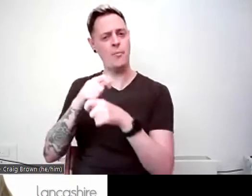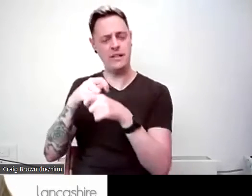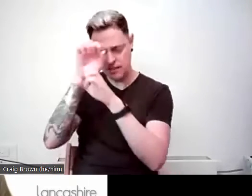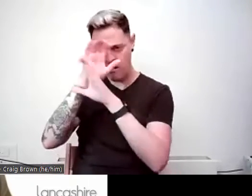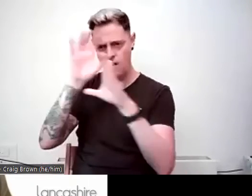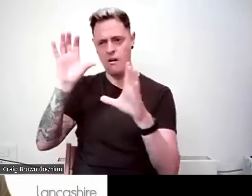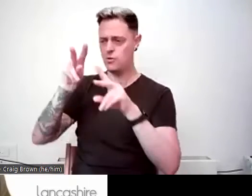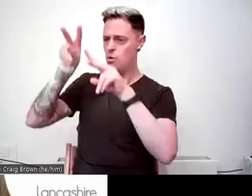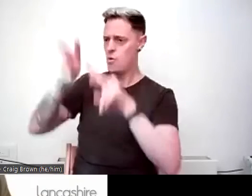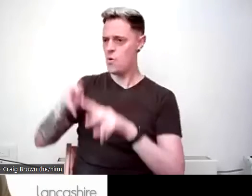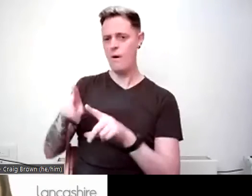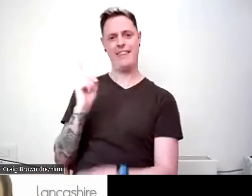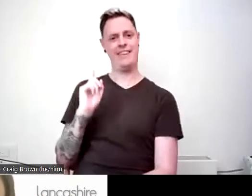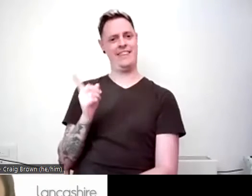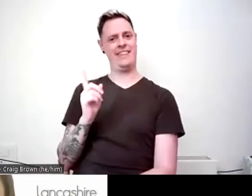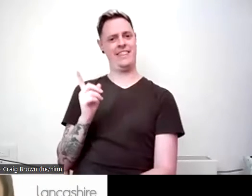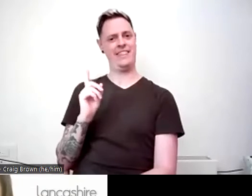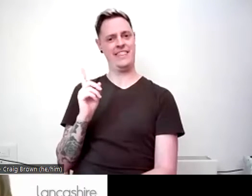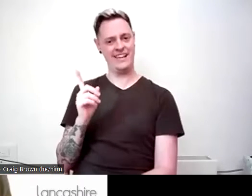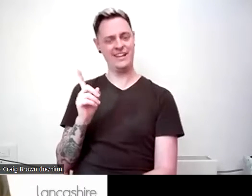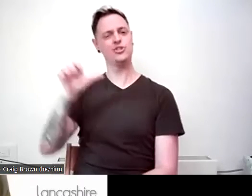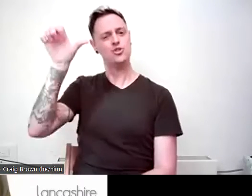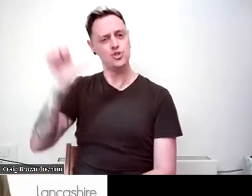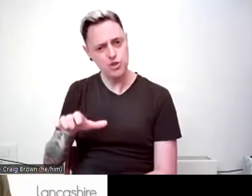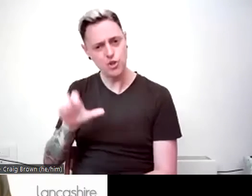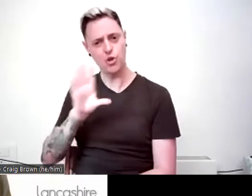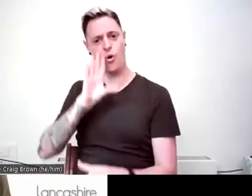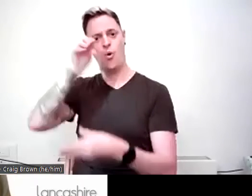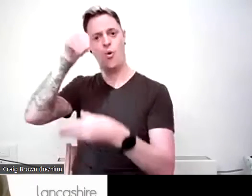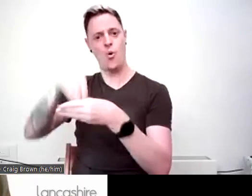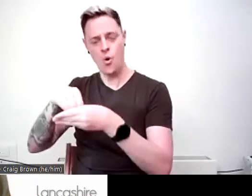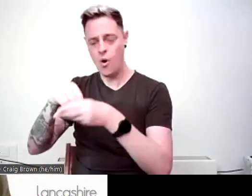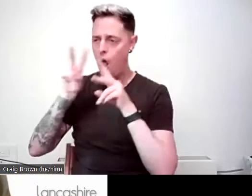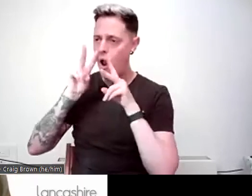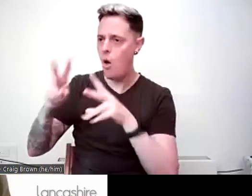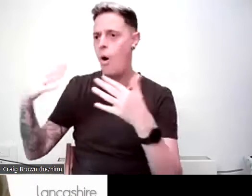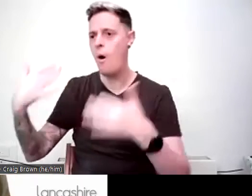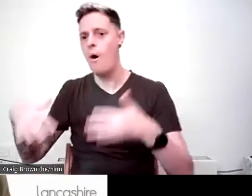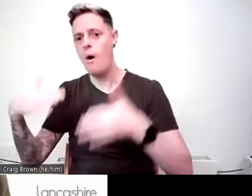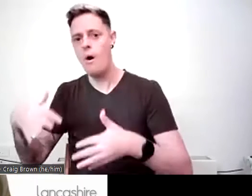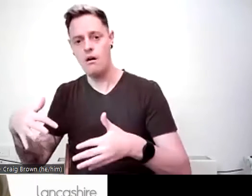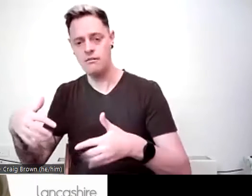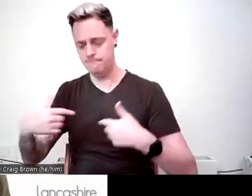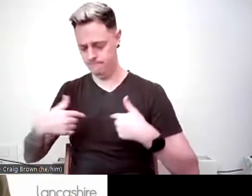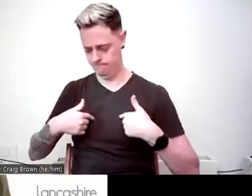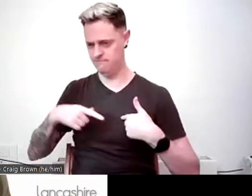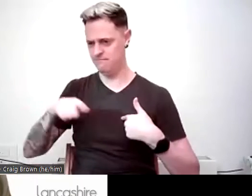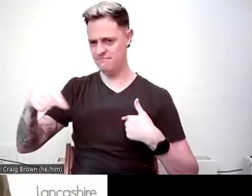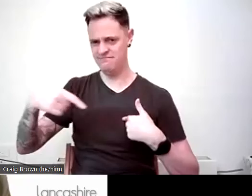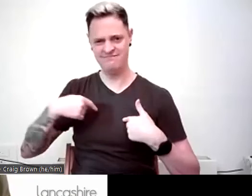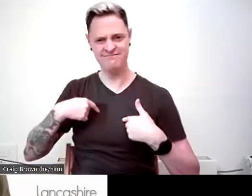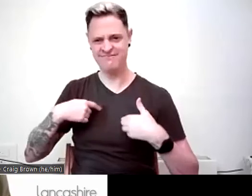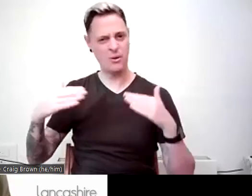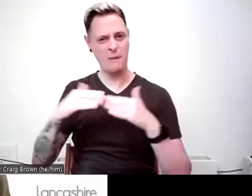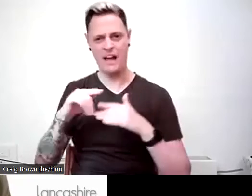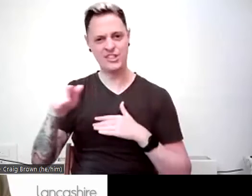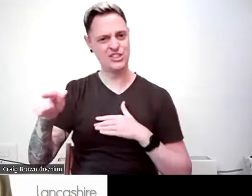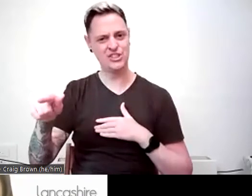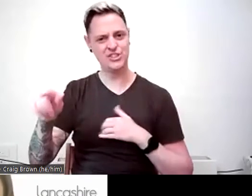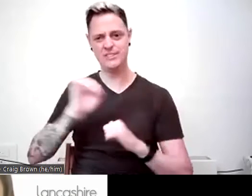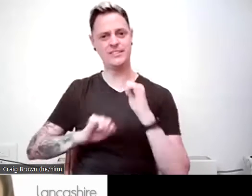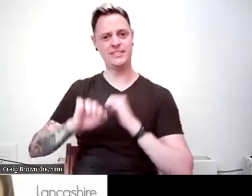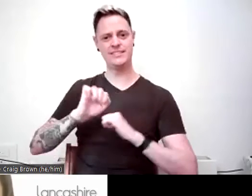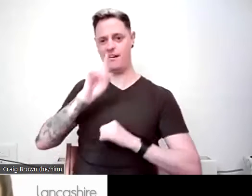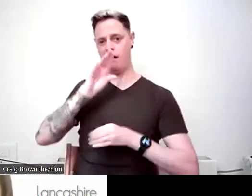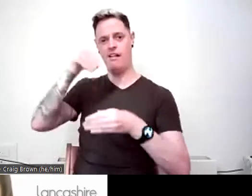aesthetic. And when things become an aesthetic, there's this automatic idea of like, okay, well, if I don't fit that aesthetic, there's going to